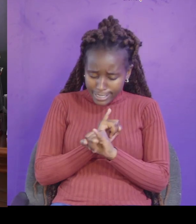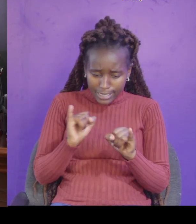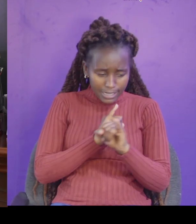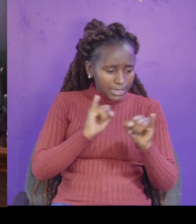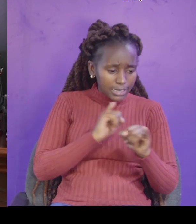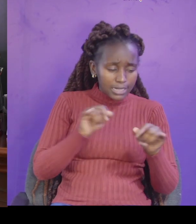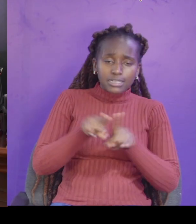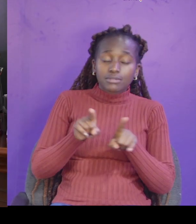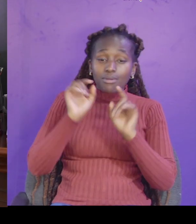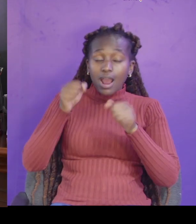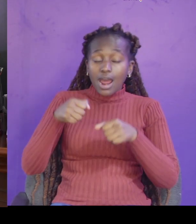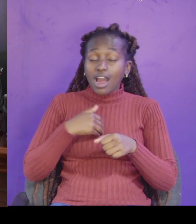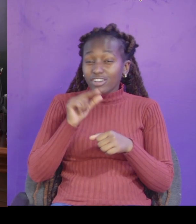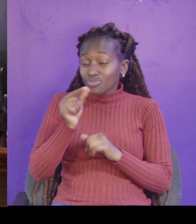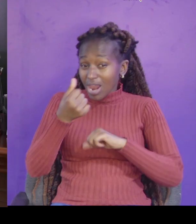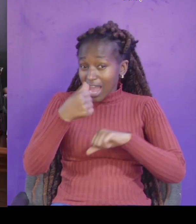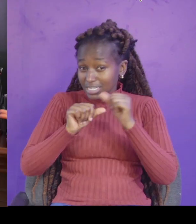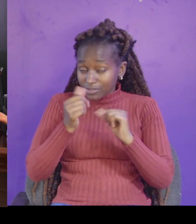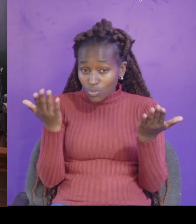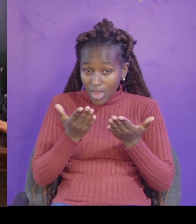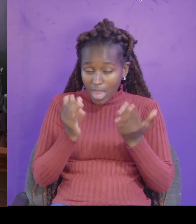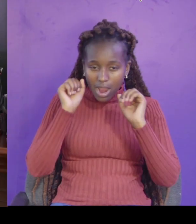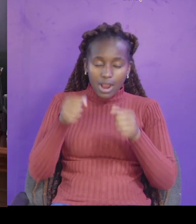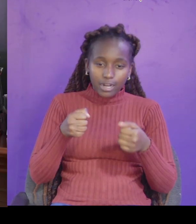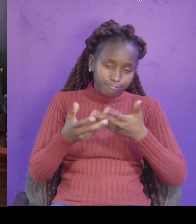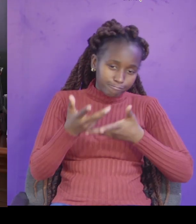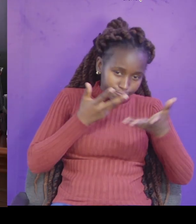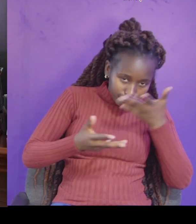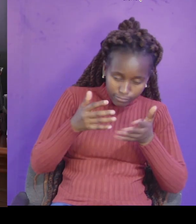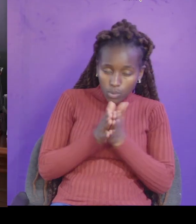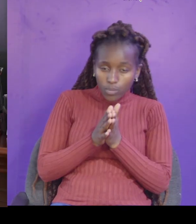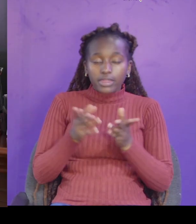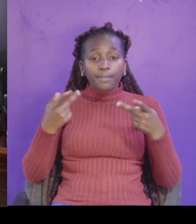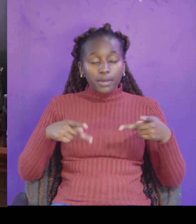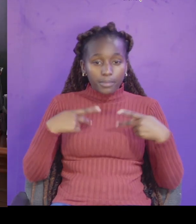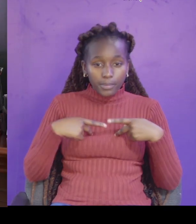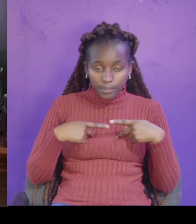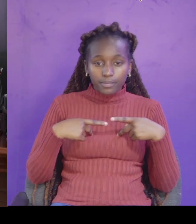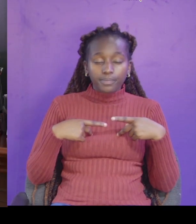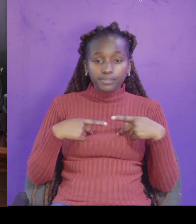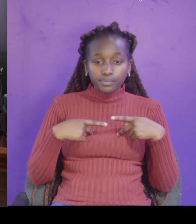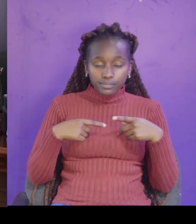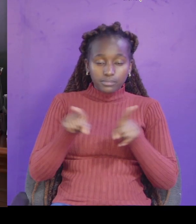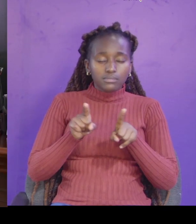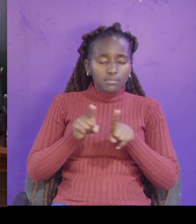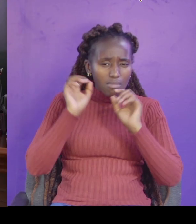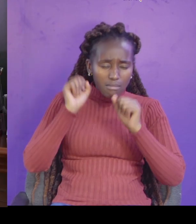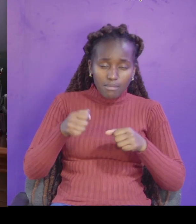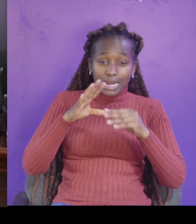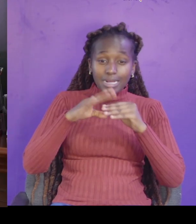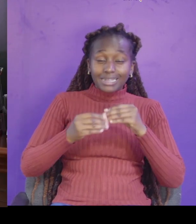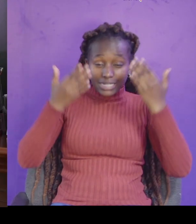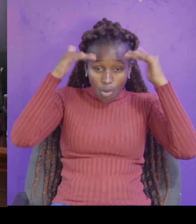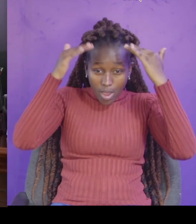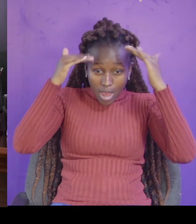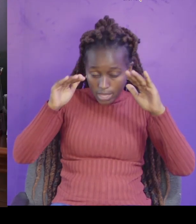small activity where we'll be able to engage the people and talk and create awareness on the importance